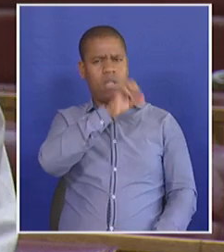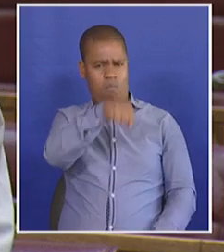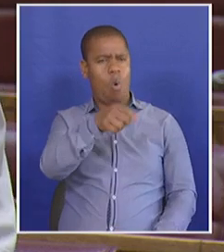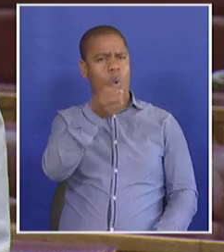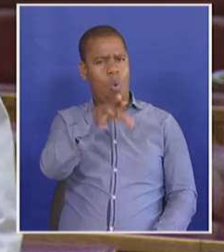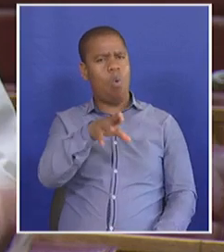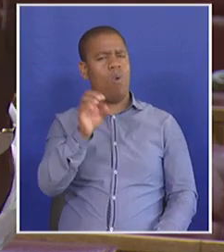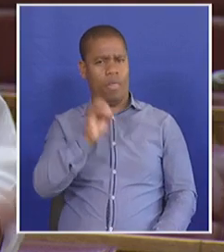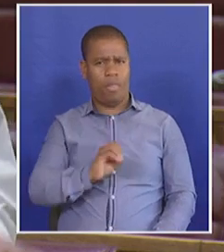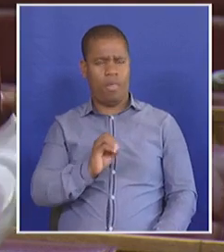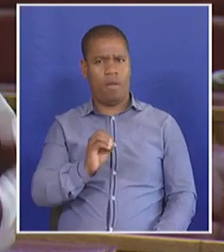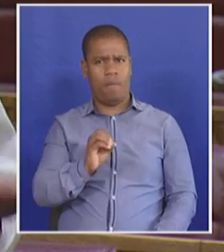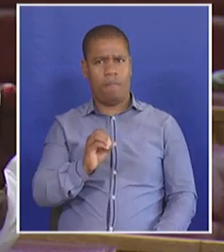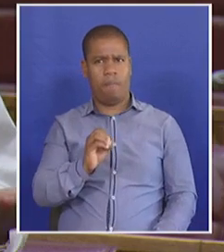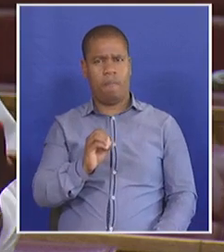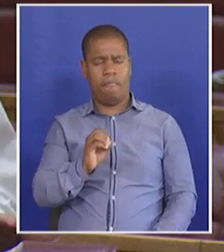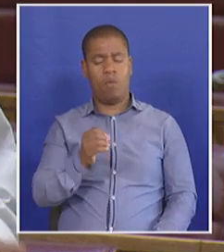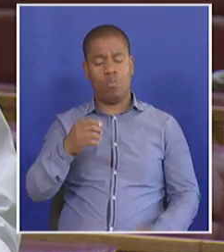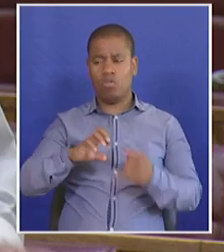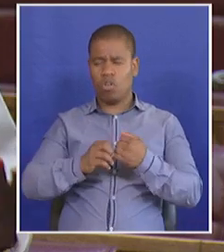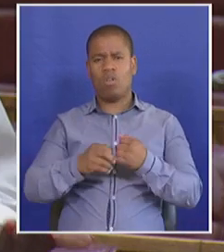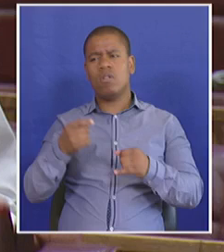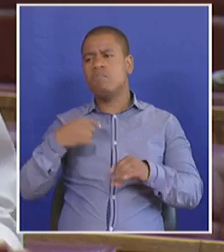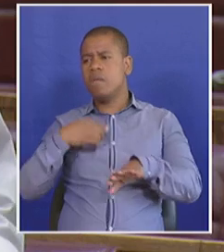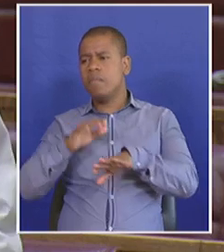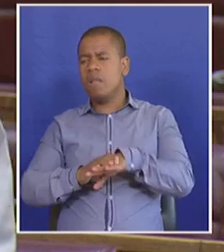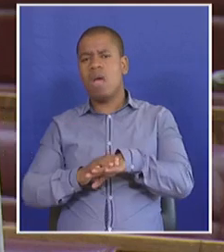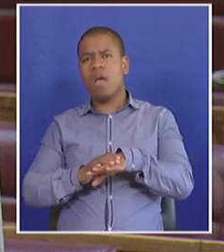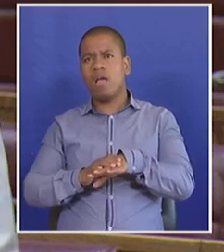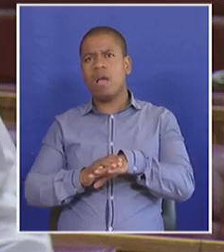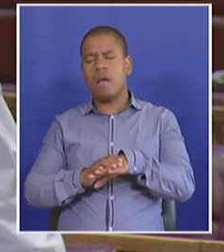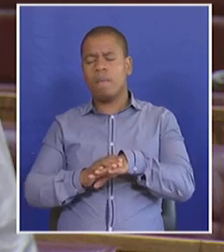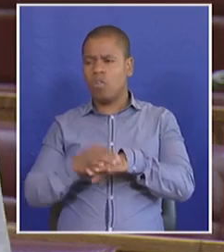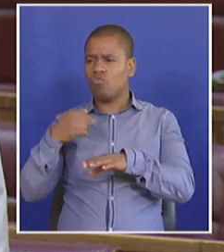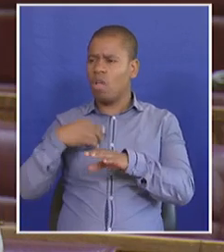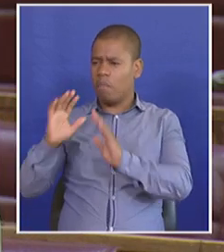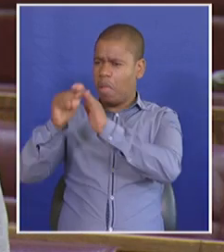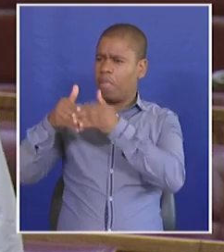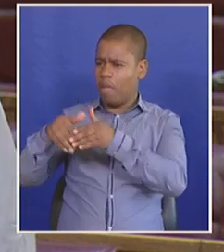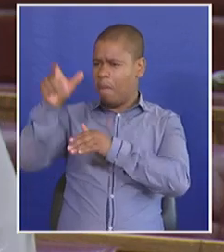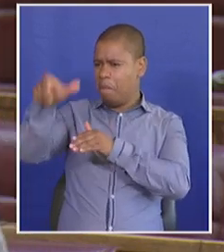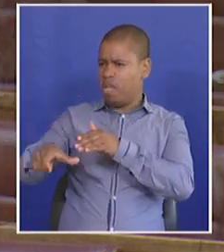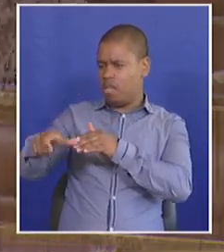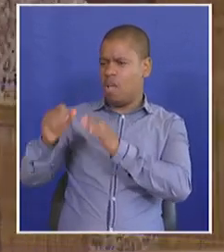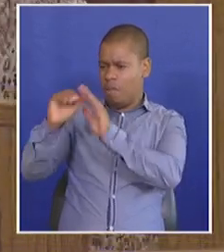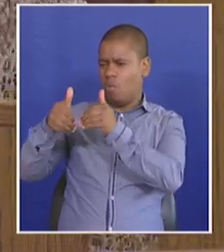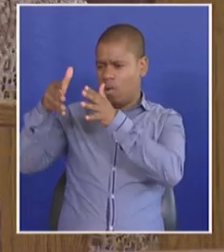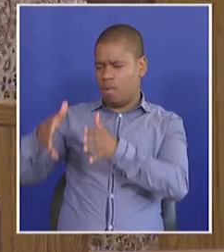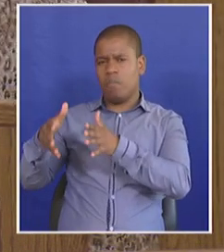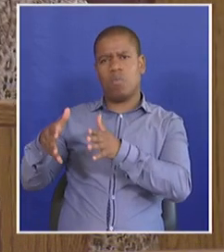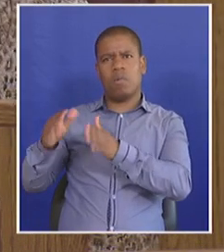what? Because now it's like he's trying to defend the undefendable. Thank you, ma'am. That is not a point of